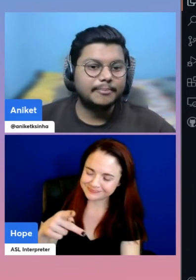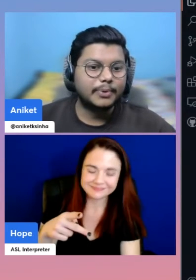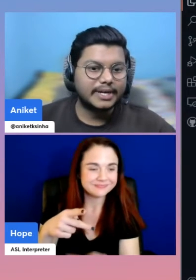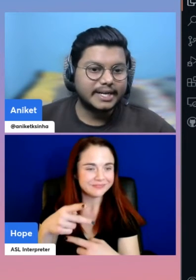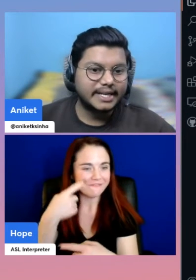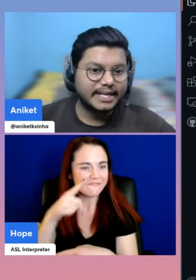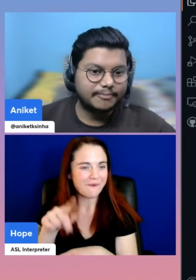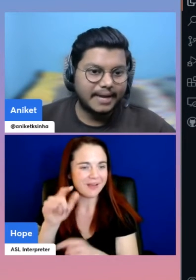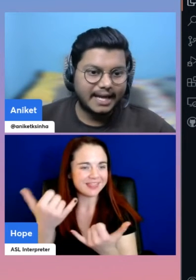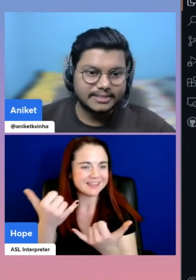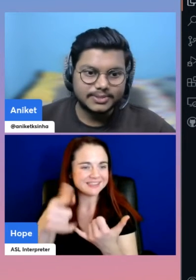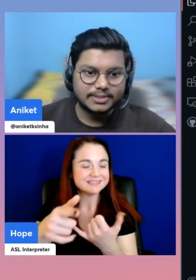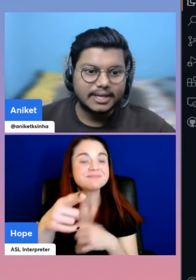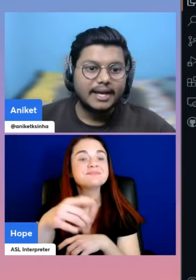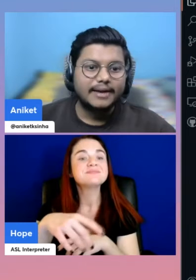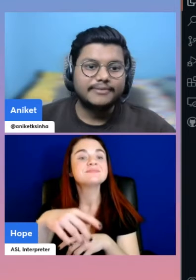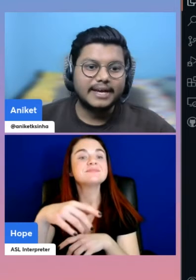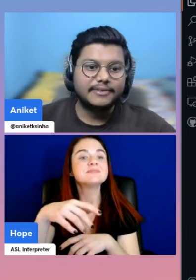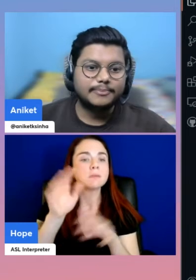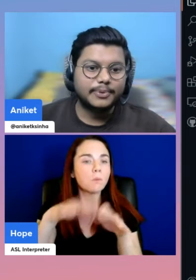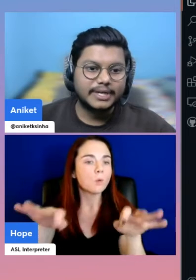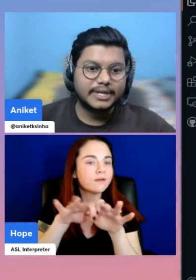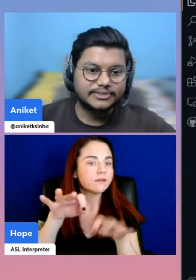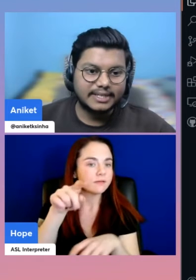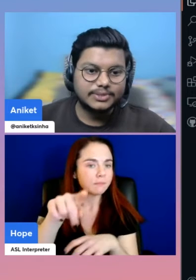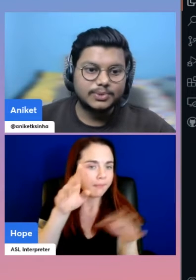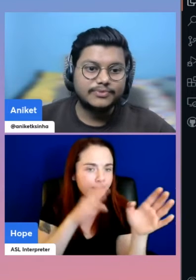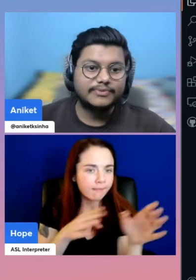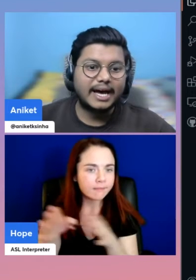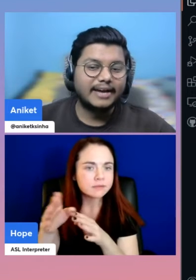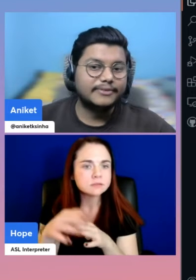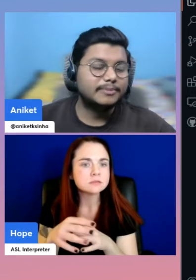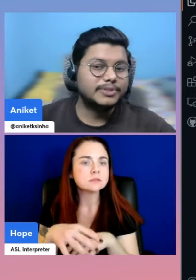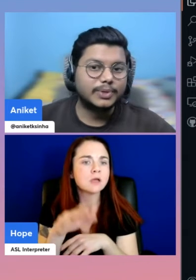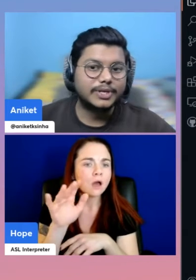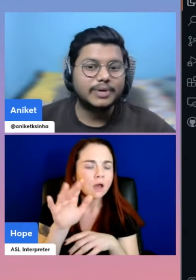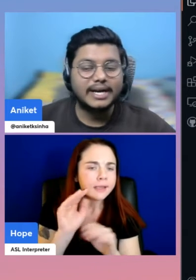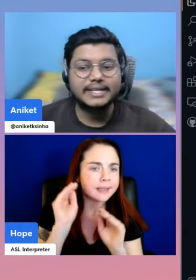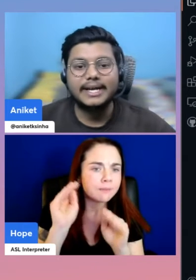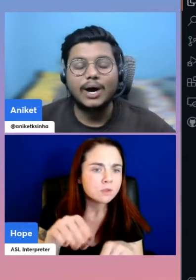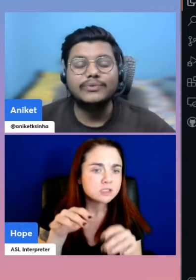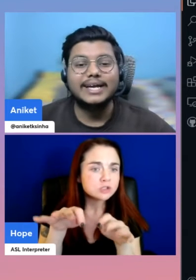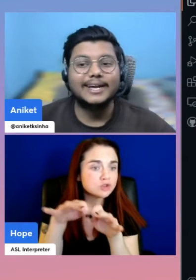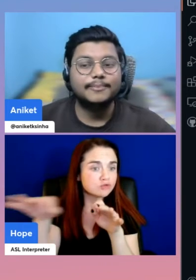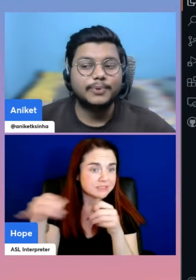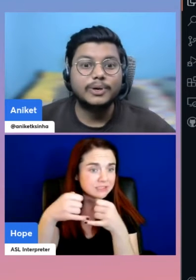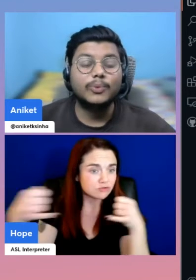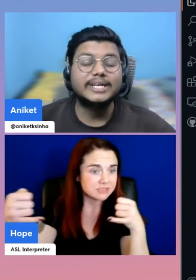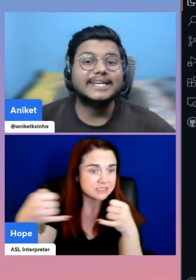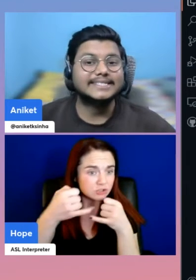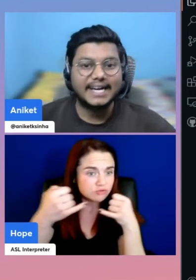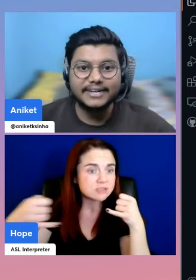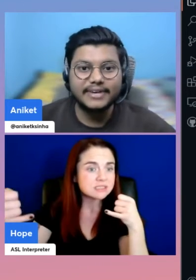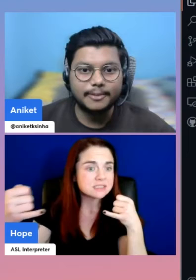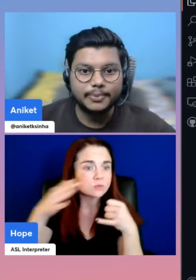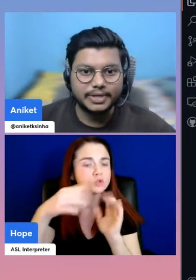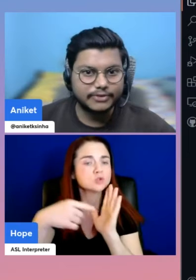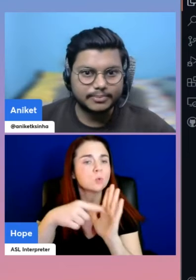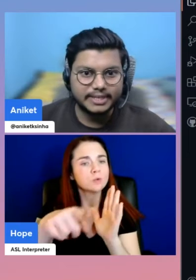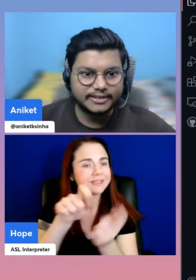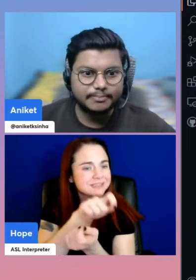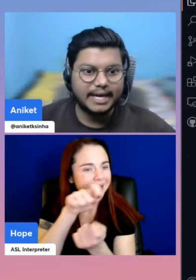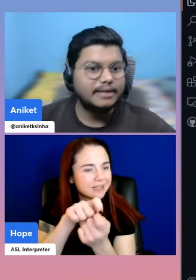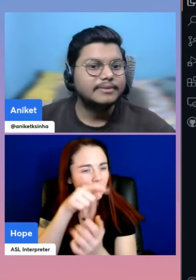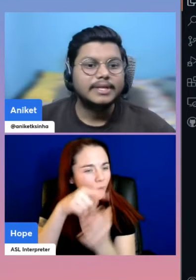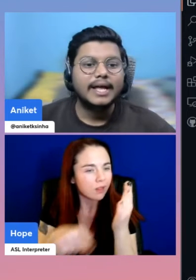like we are importing TF plans, we have importing strings. So I would be showing you ahead that how we can import or what exactly we are importing